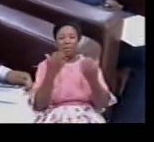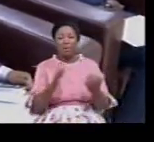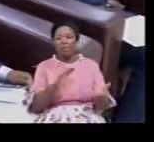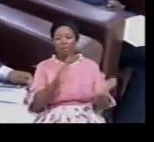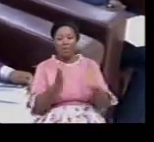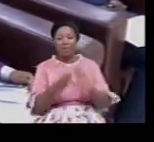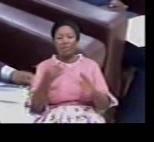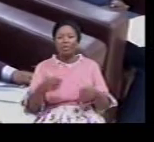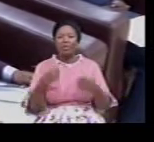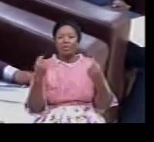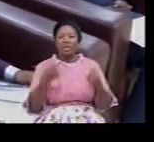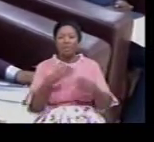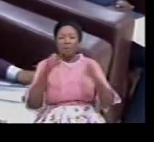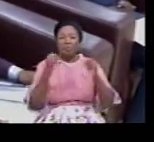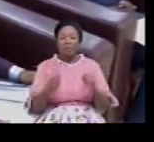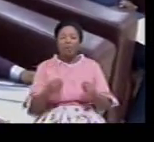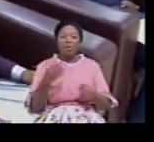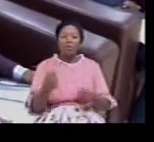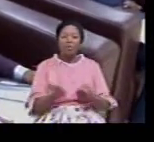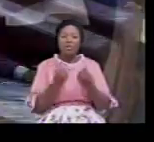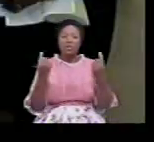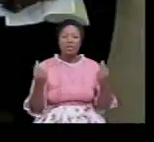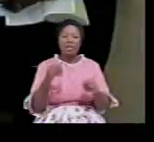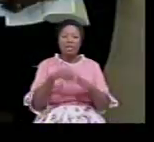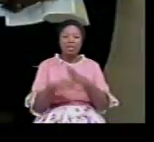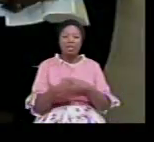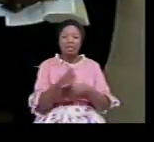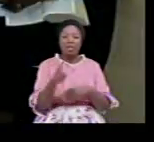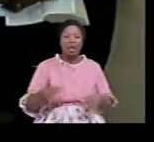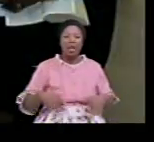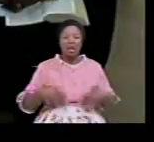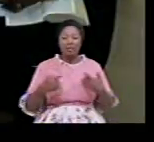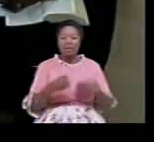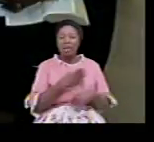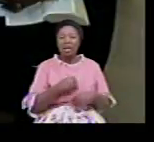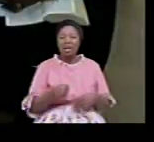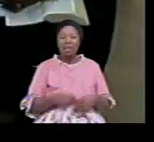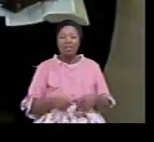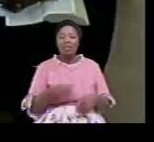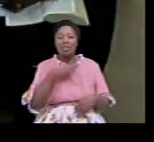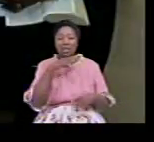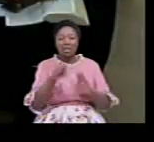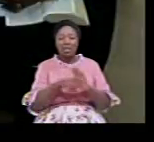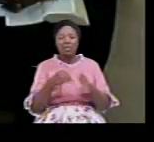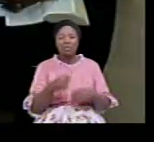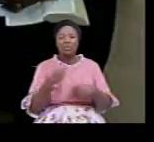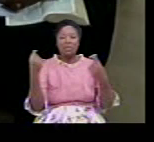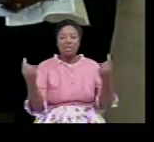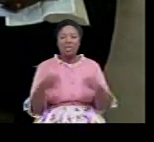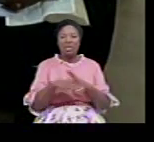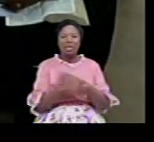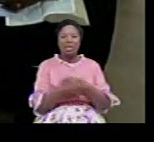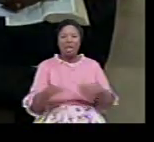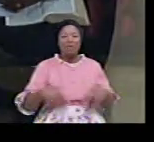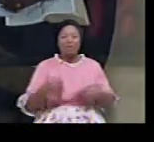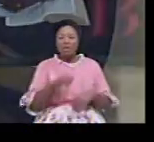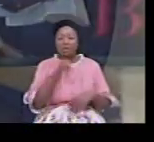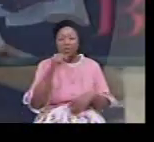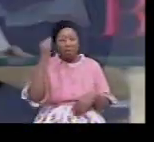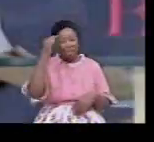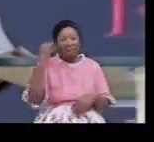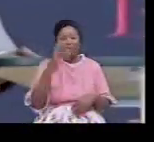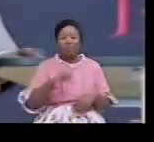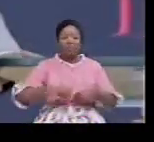in their lives, the pollution of sin in their lives. They are not conscious of the